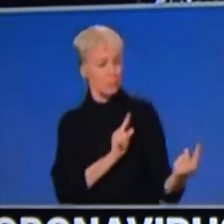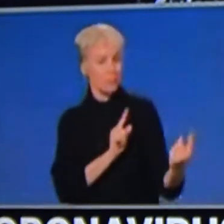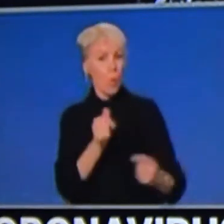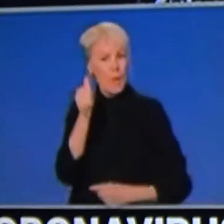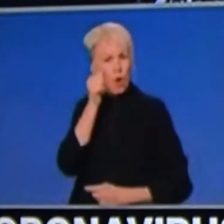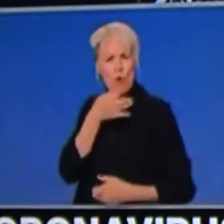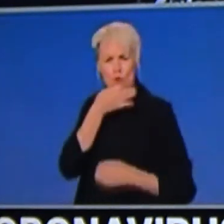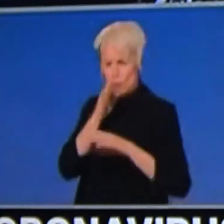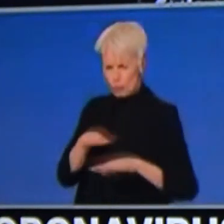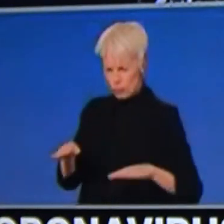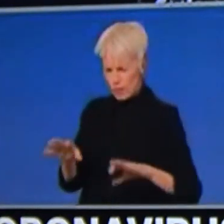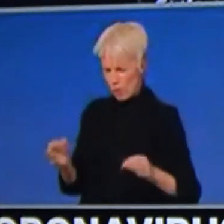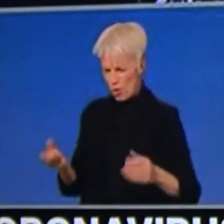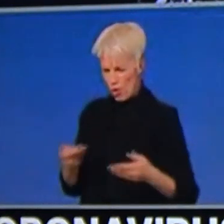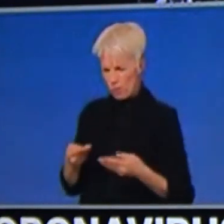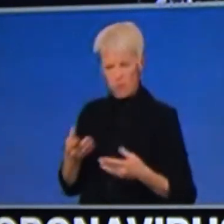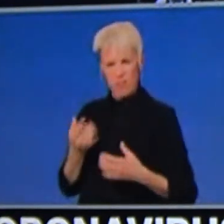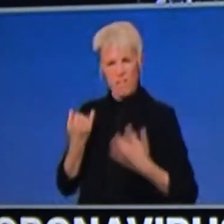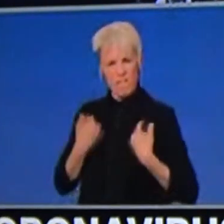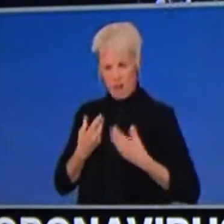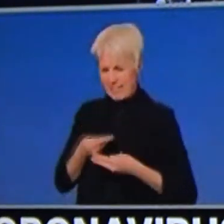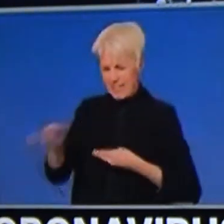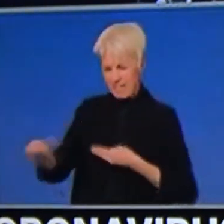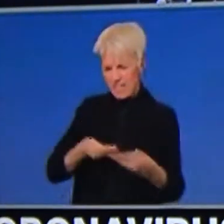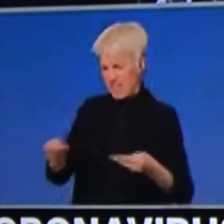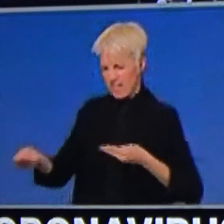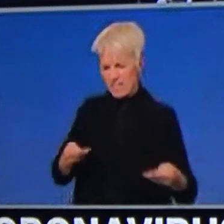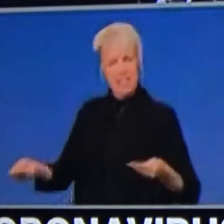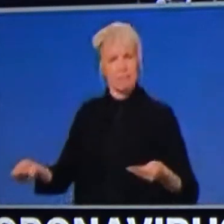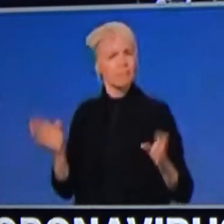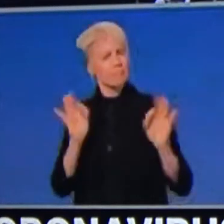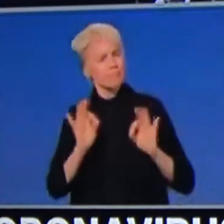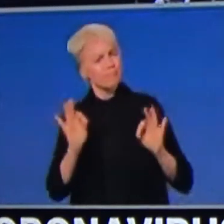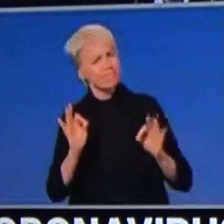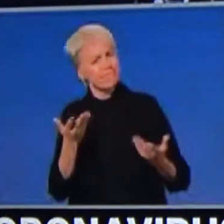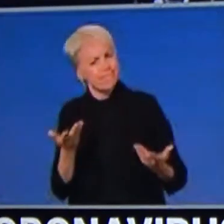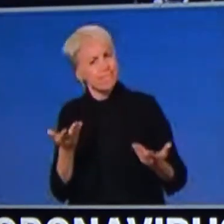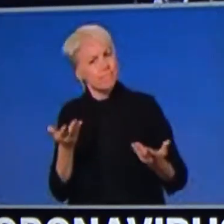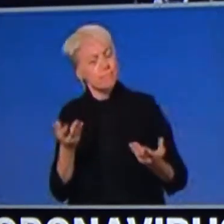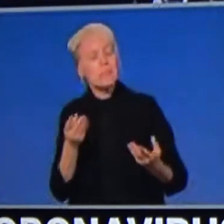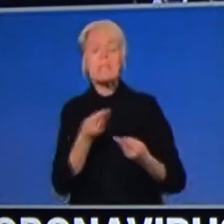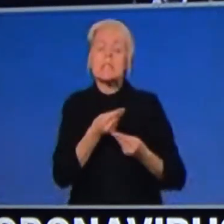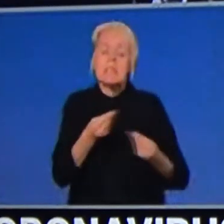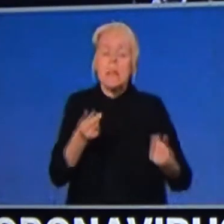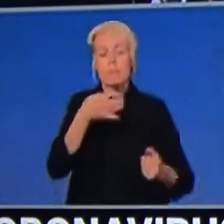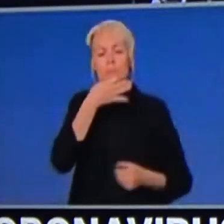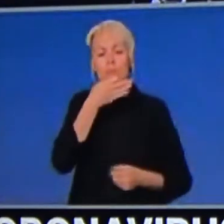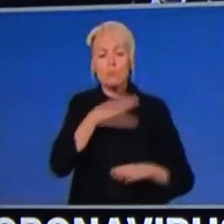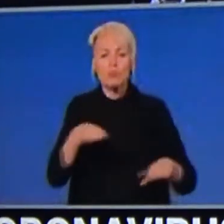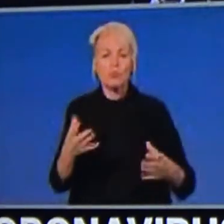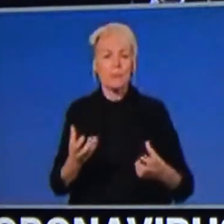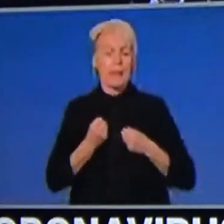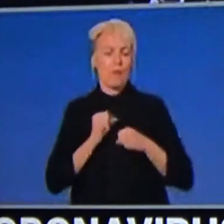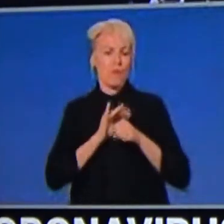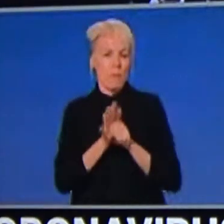to be transmitting this virus to any great extent in schools, but clearly some children have picked up this virus, a small number, mostly